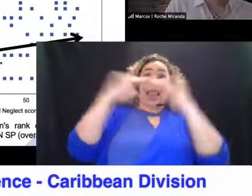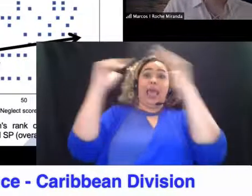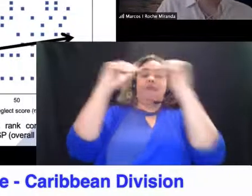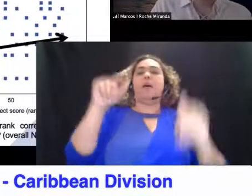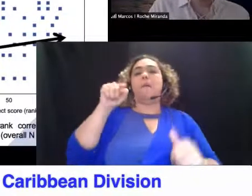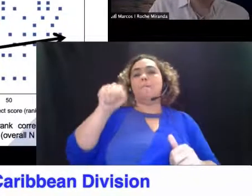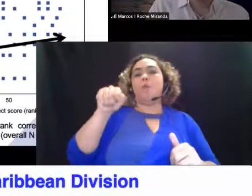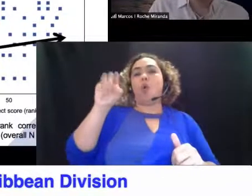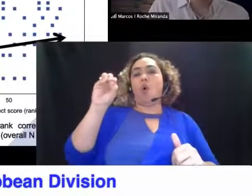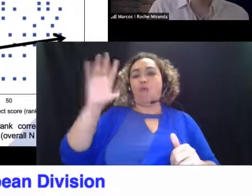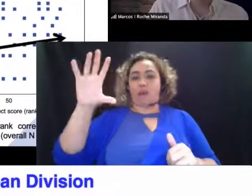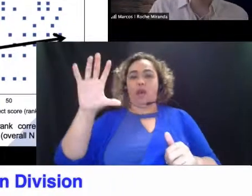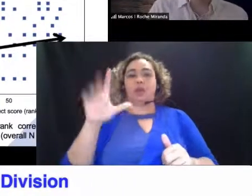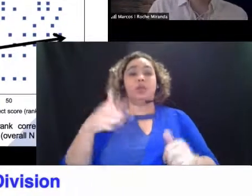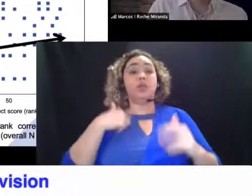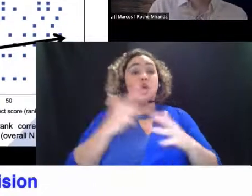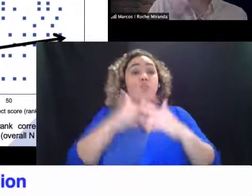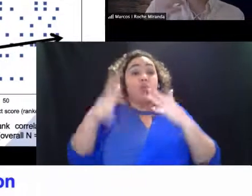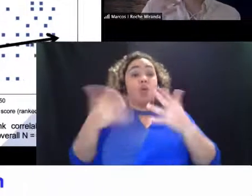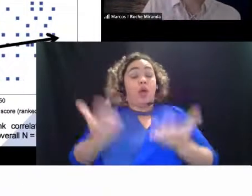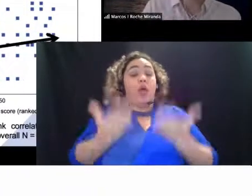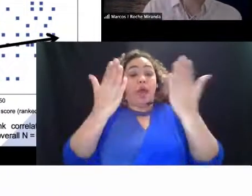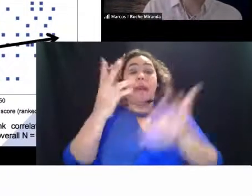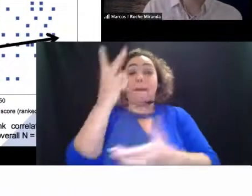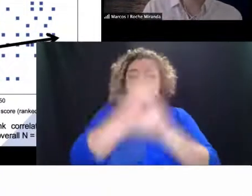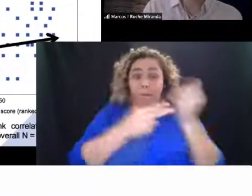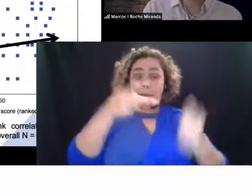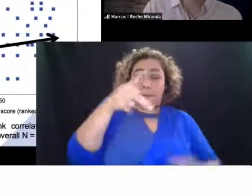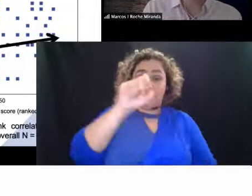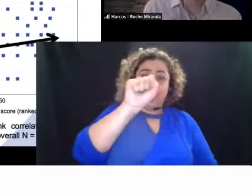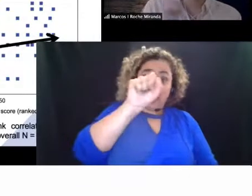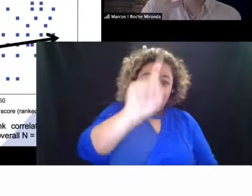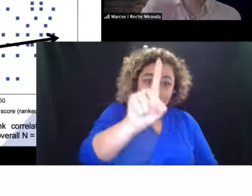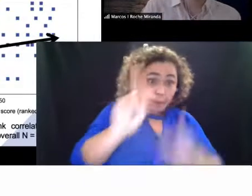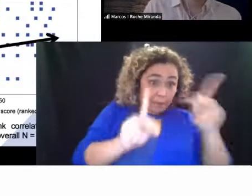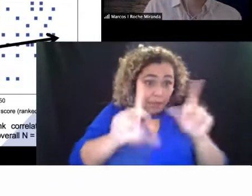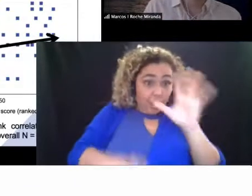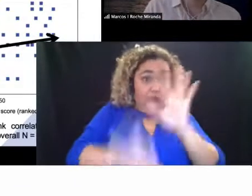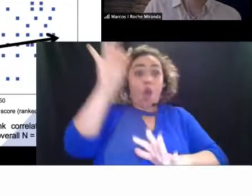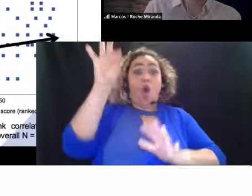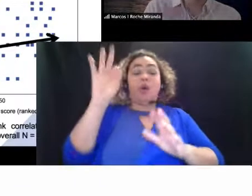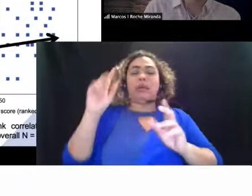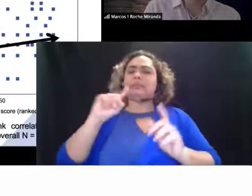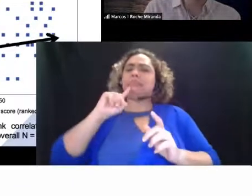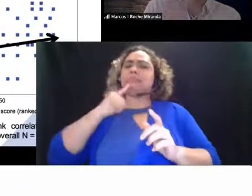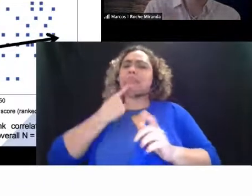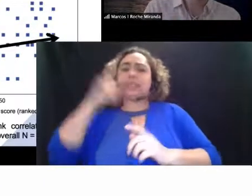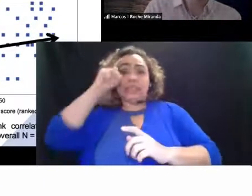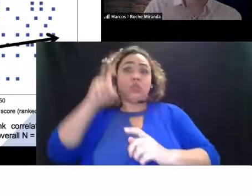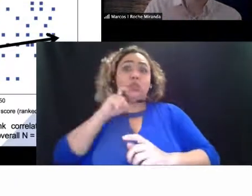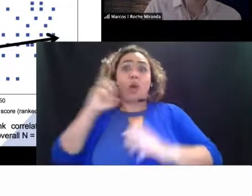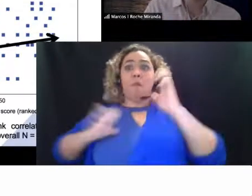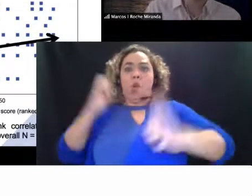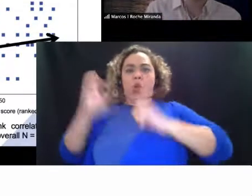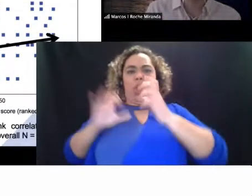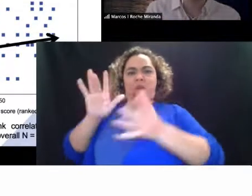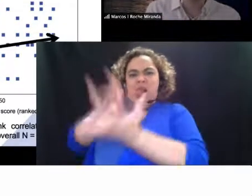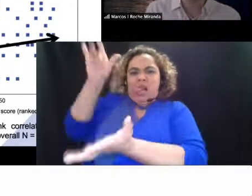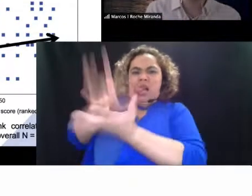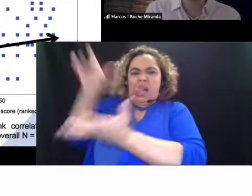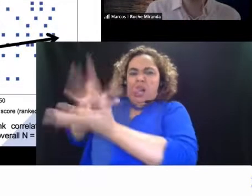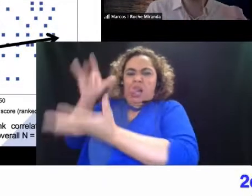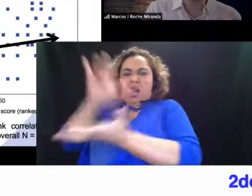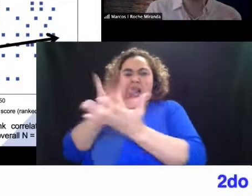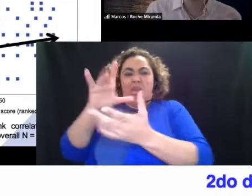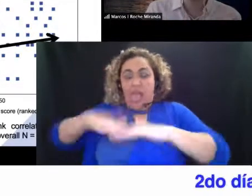results suggest that both PTSD diagnosis and the severities of the sexual and emotional abuse components of the